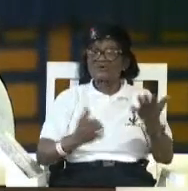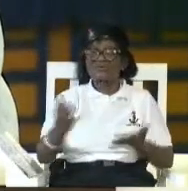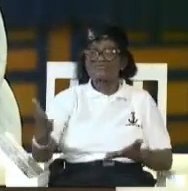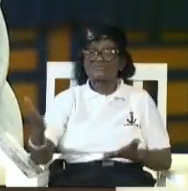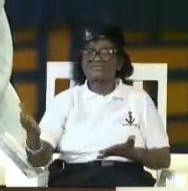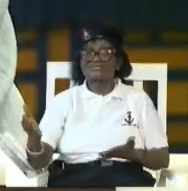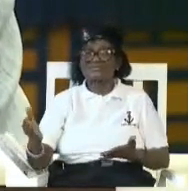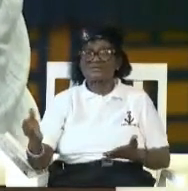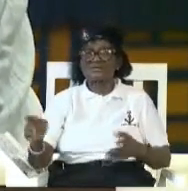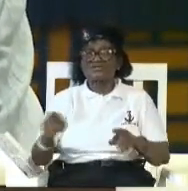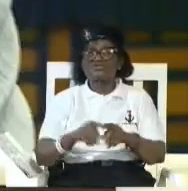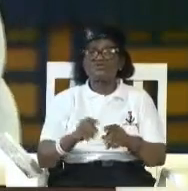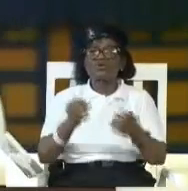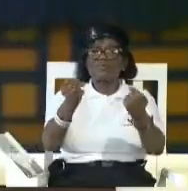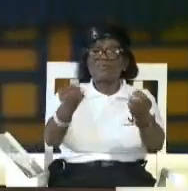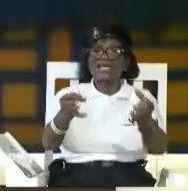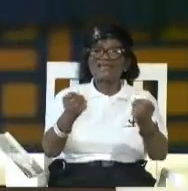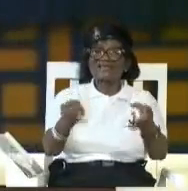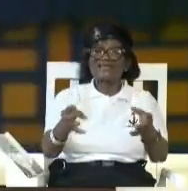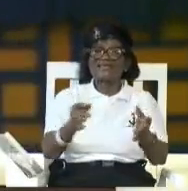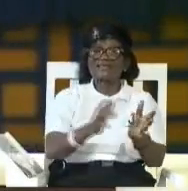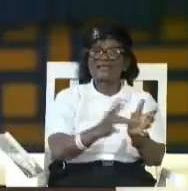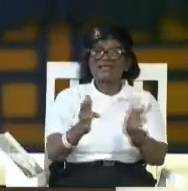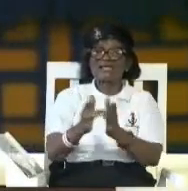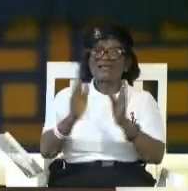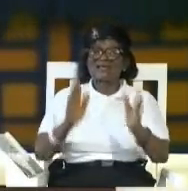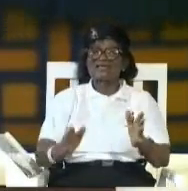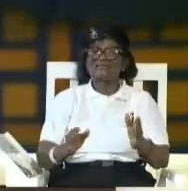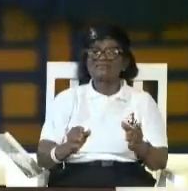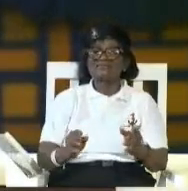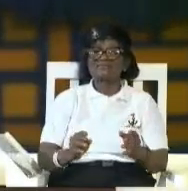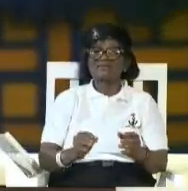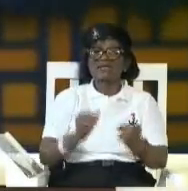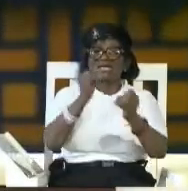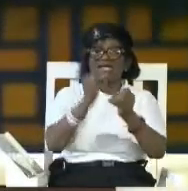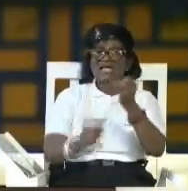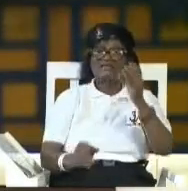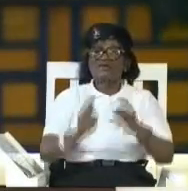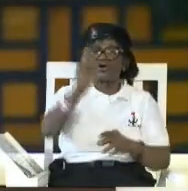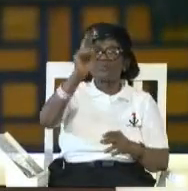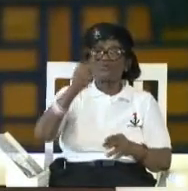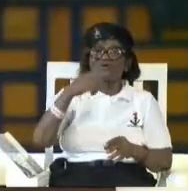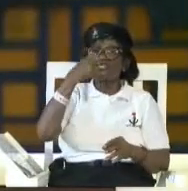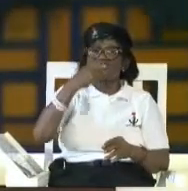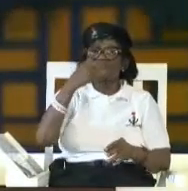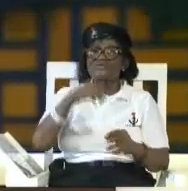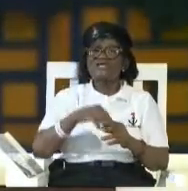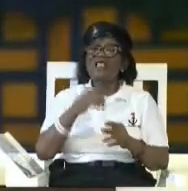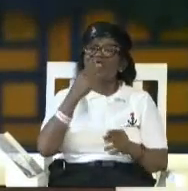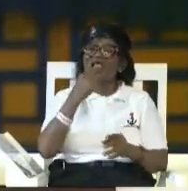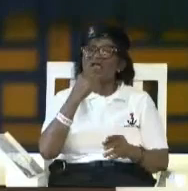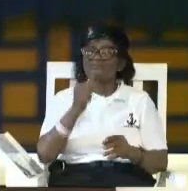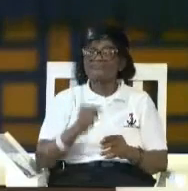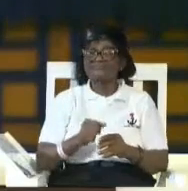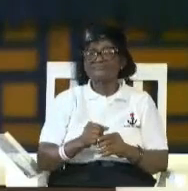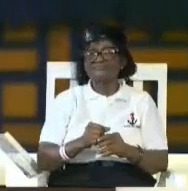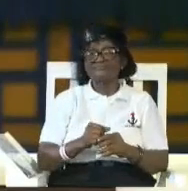So many Christians end up speaking in tongues